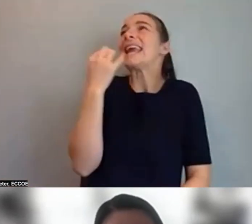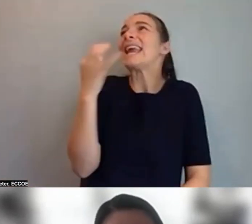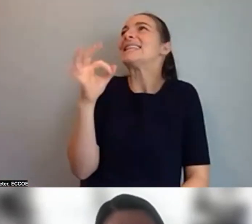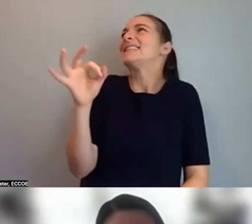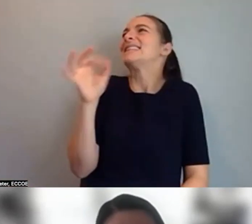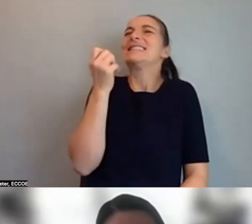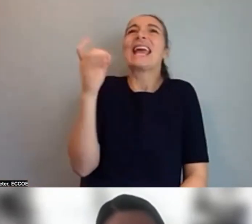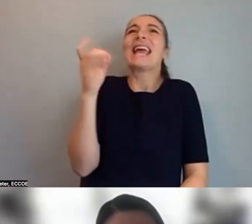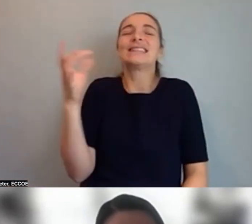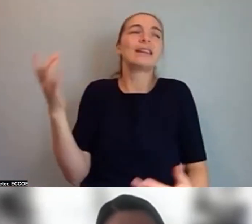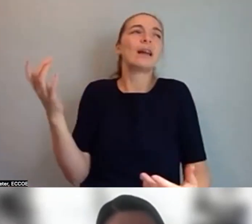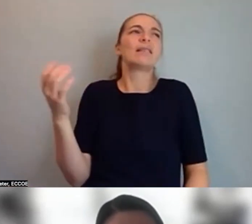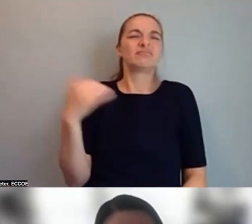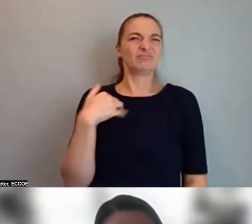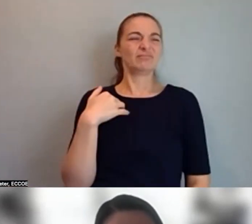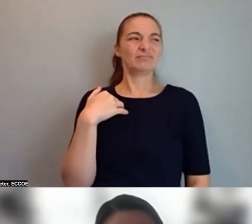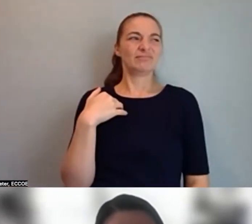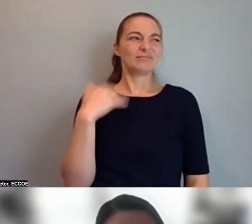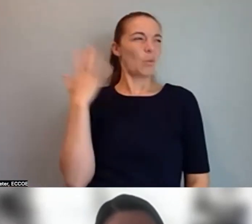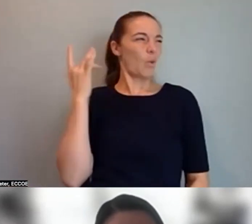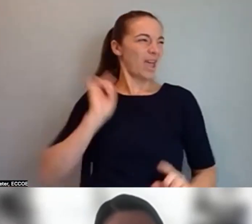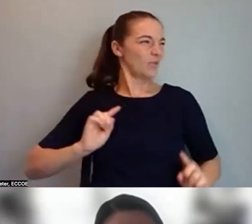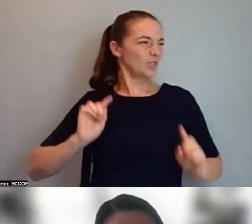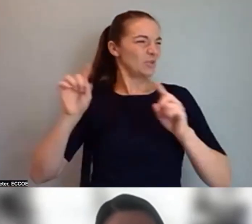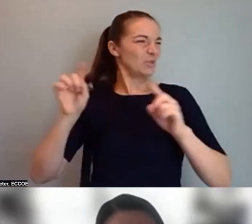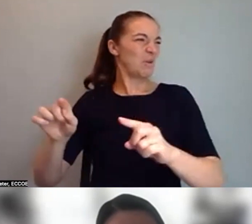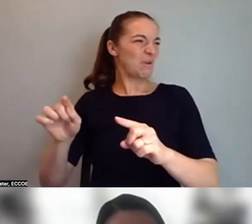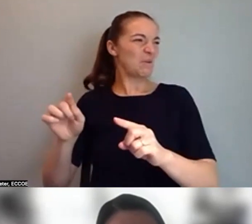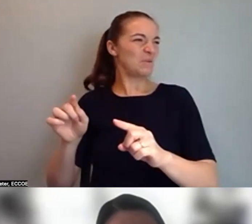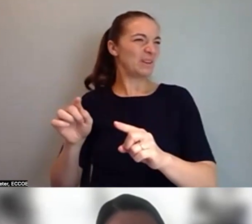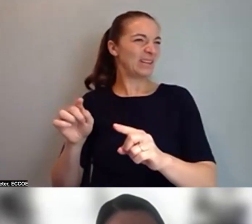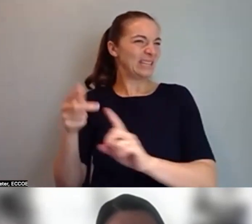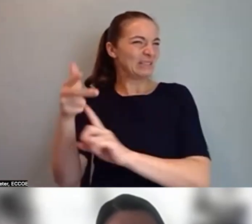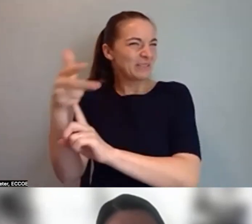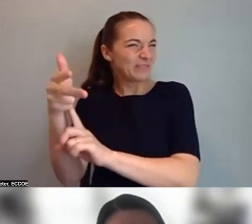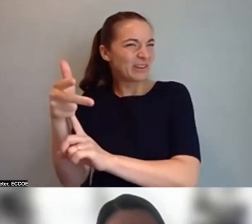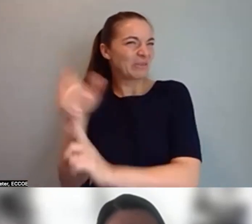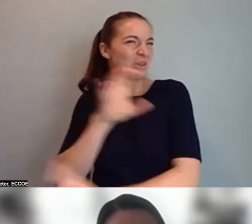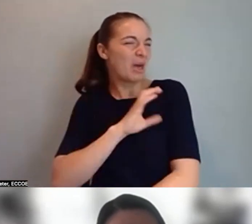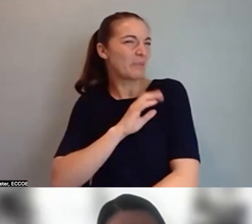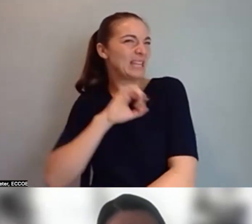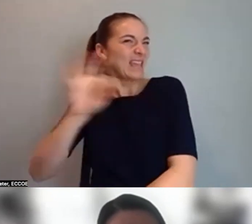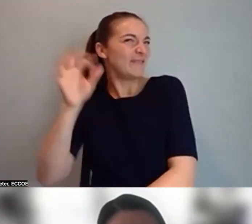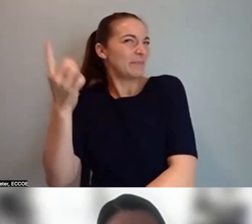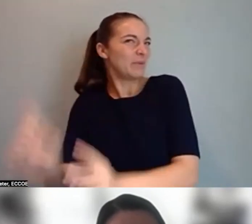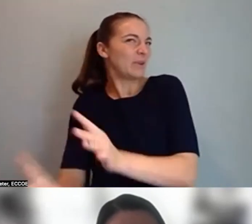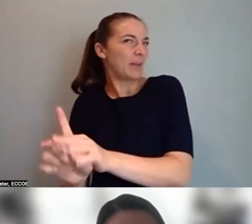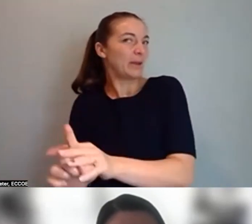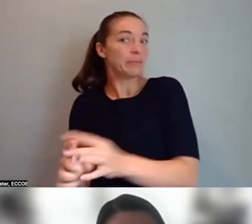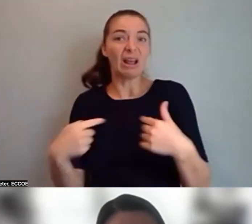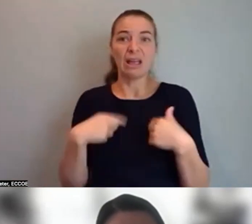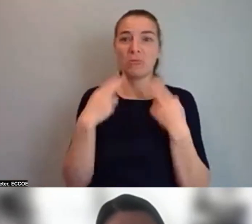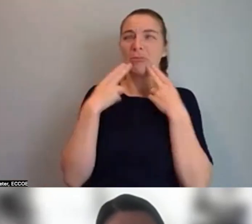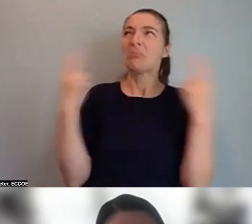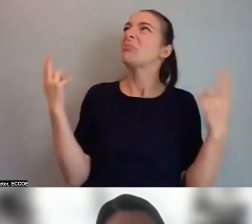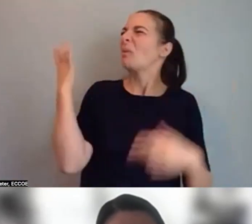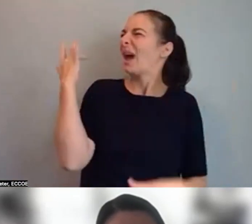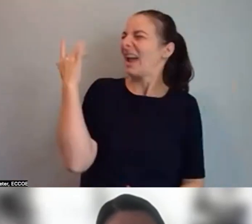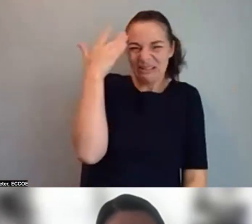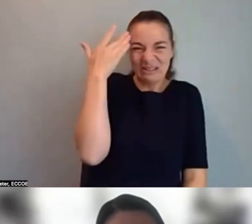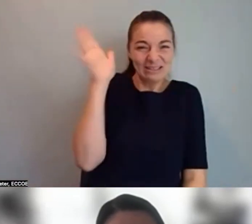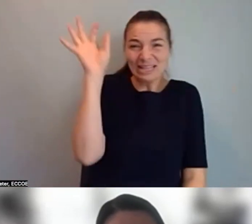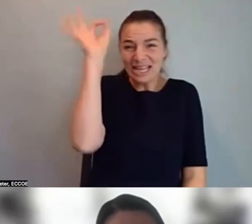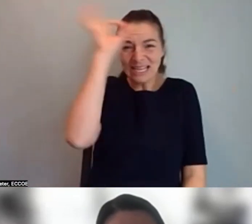people knew back then. Black people knew, you know. Others did. I didn't. Do you know what mean? I didn't.